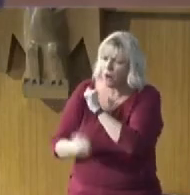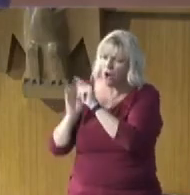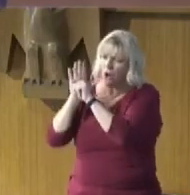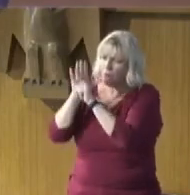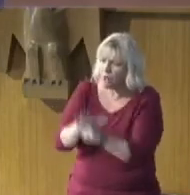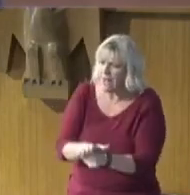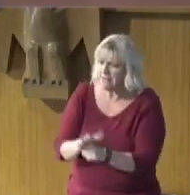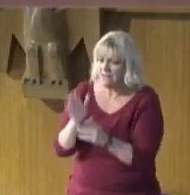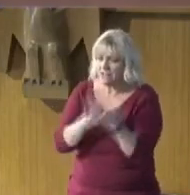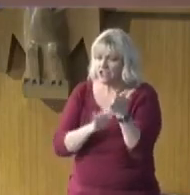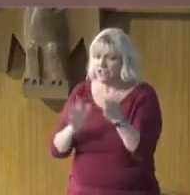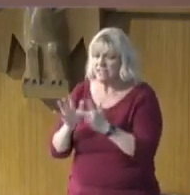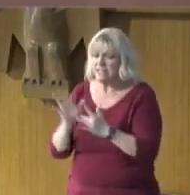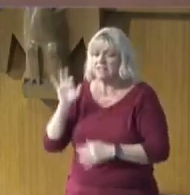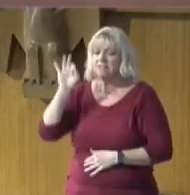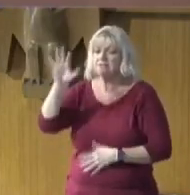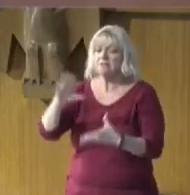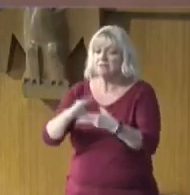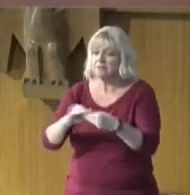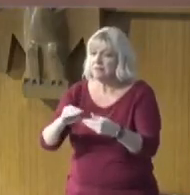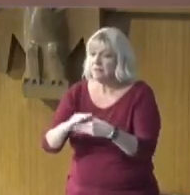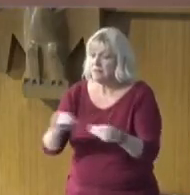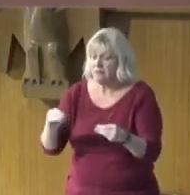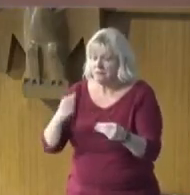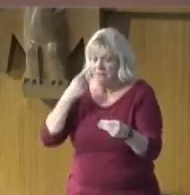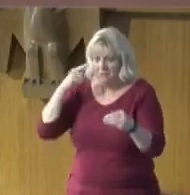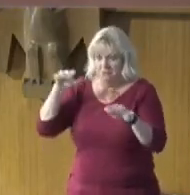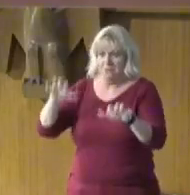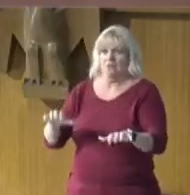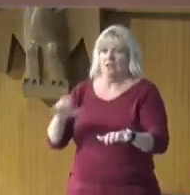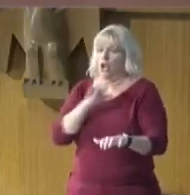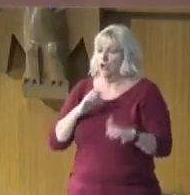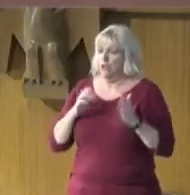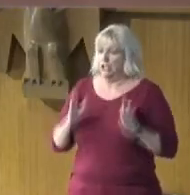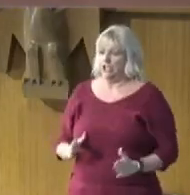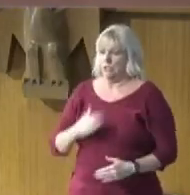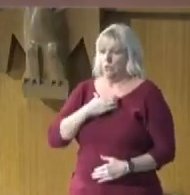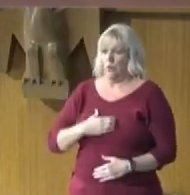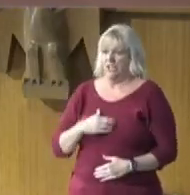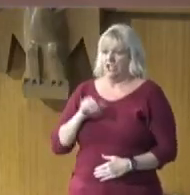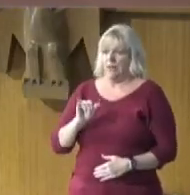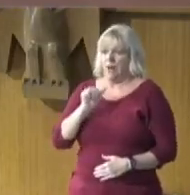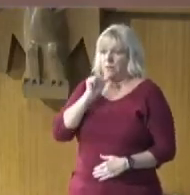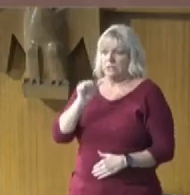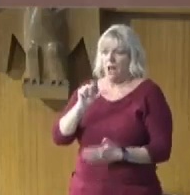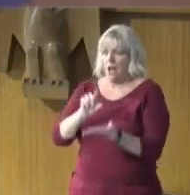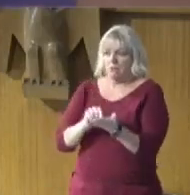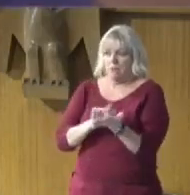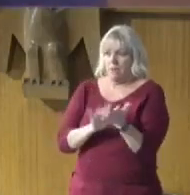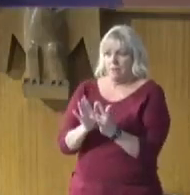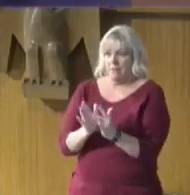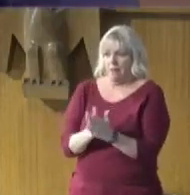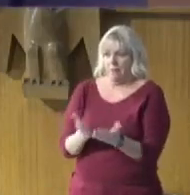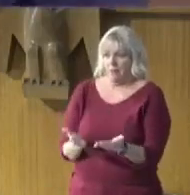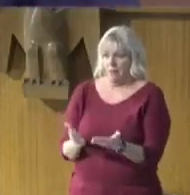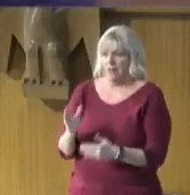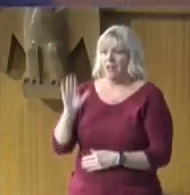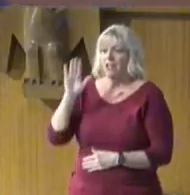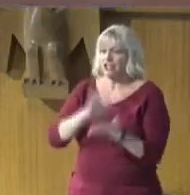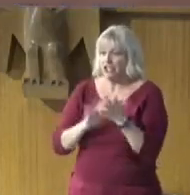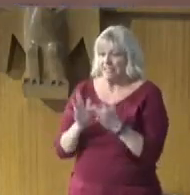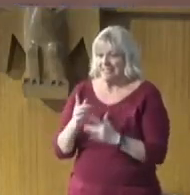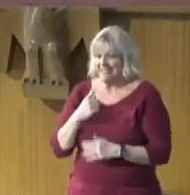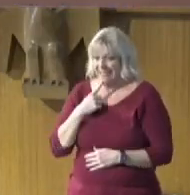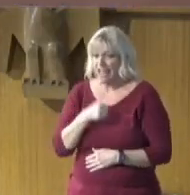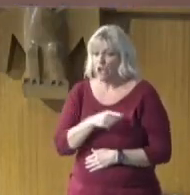that is so stunning, Christians would prefer that it wasn't in the Bible at all. Jesus says to them, "You have heard